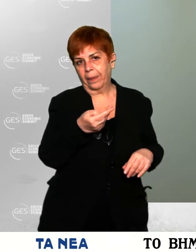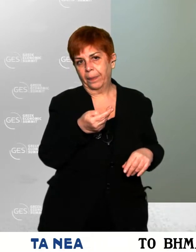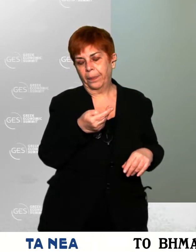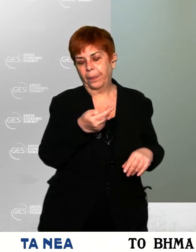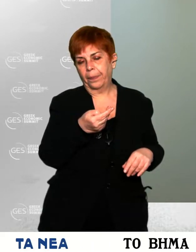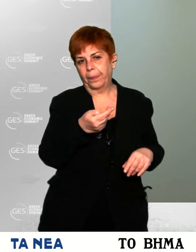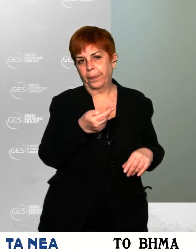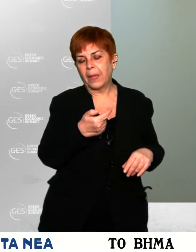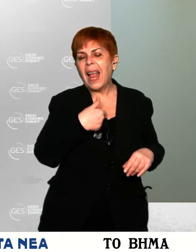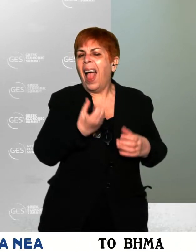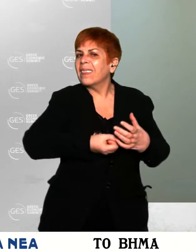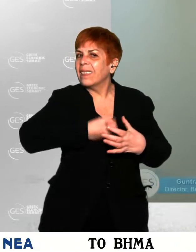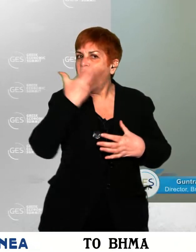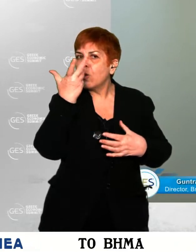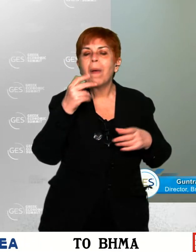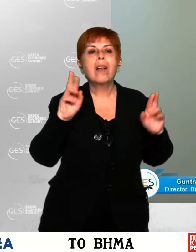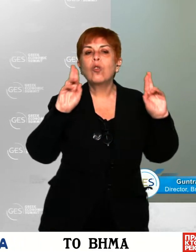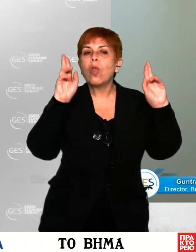really from the fact that